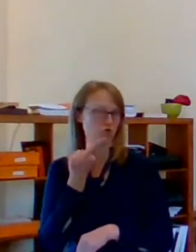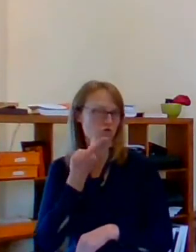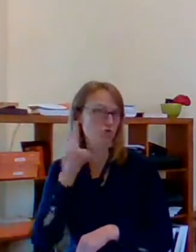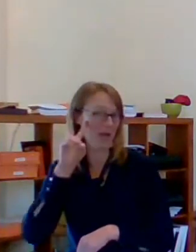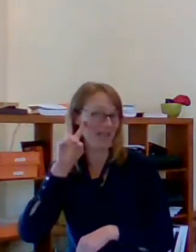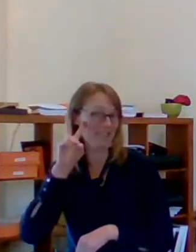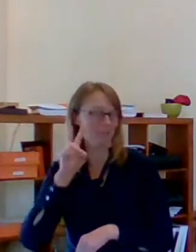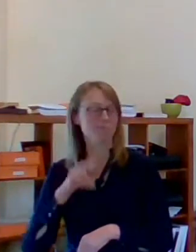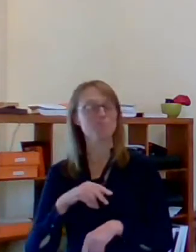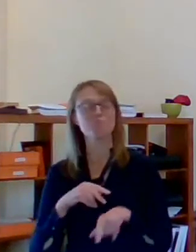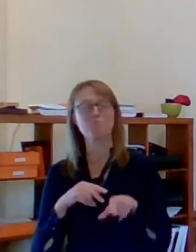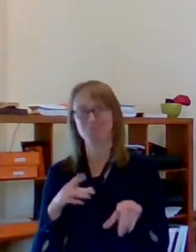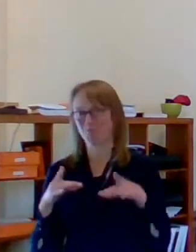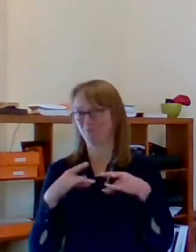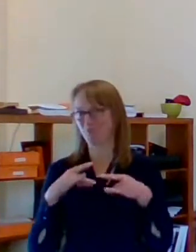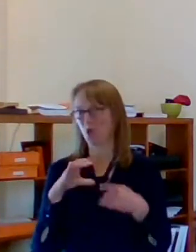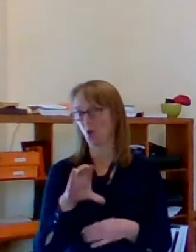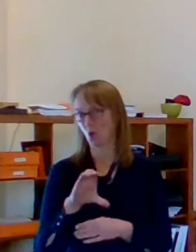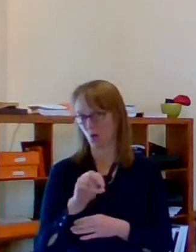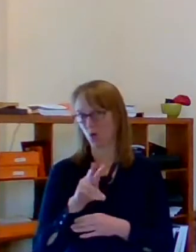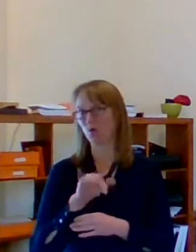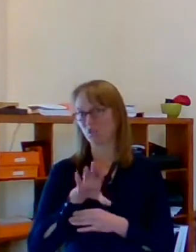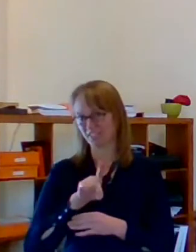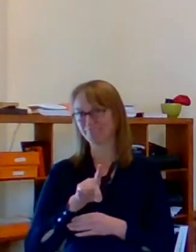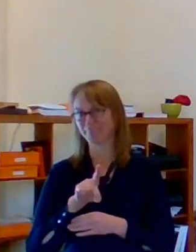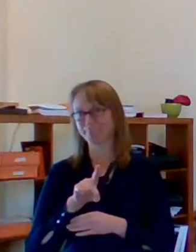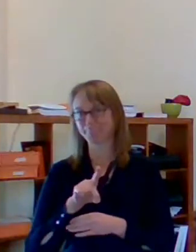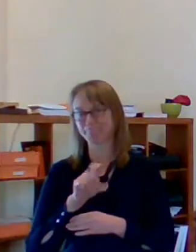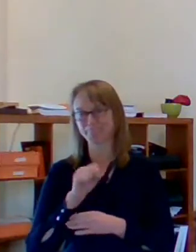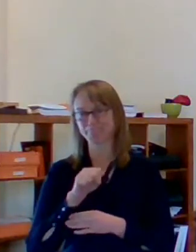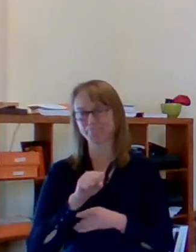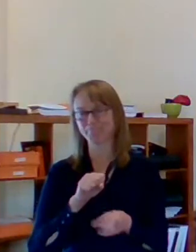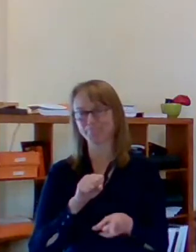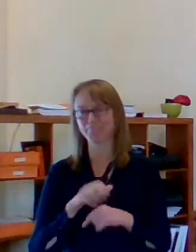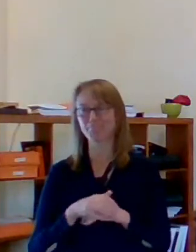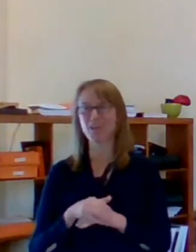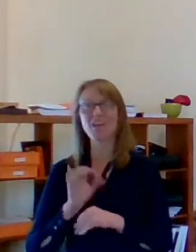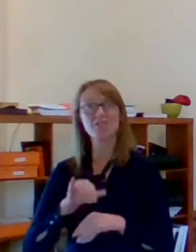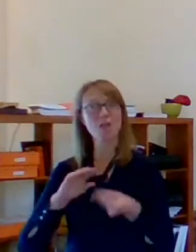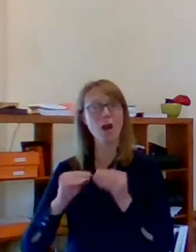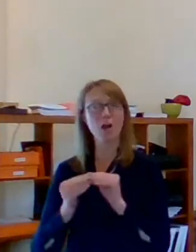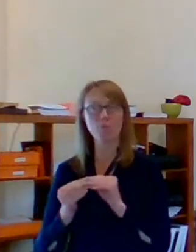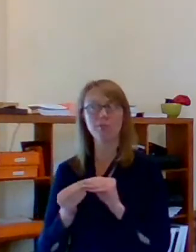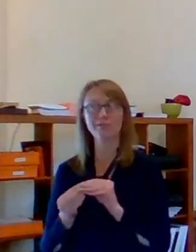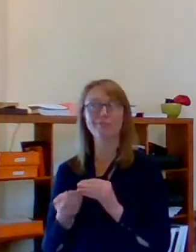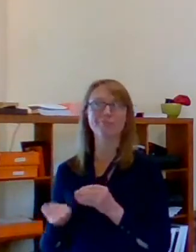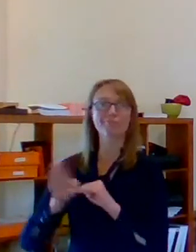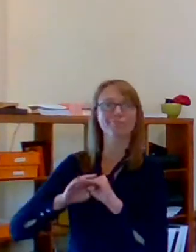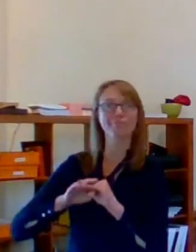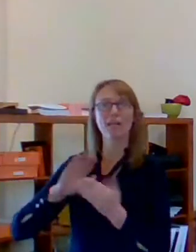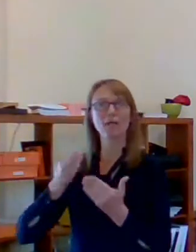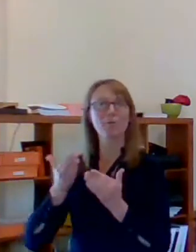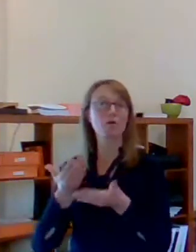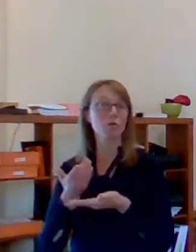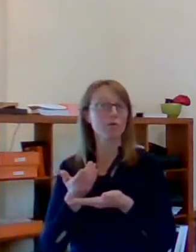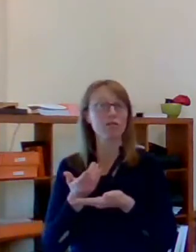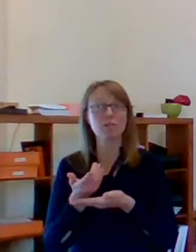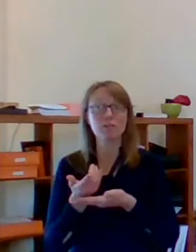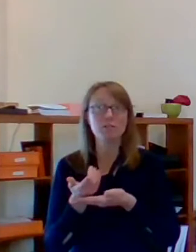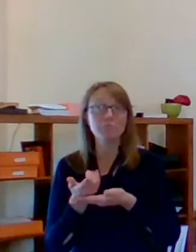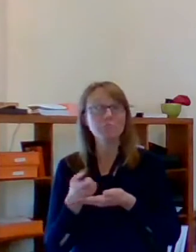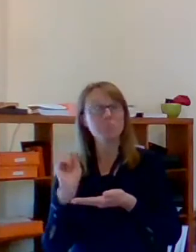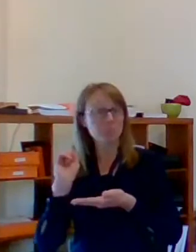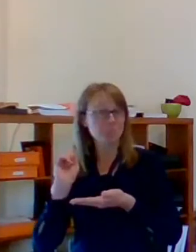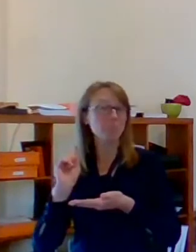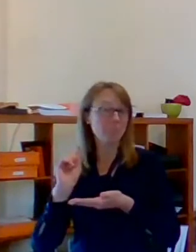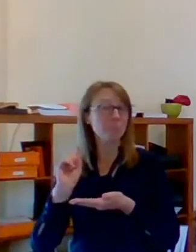COVID positive, and that's up considerably from where we were just a week or so ago. We were under